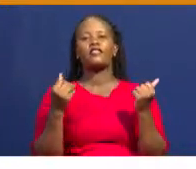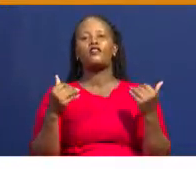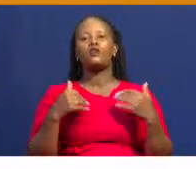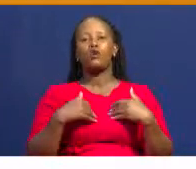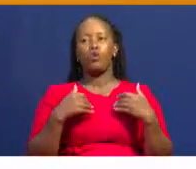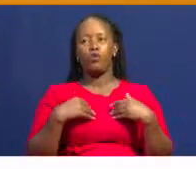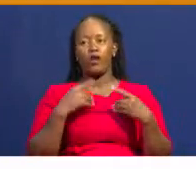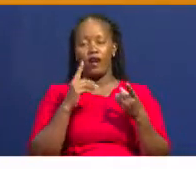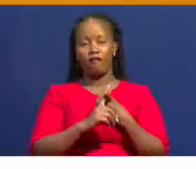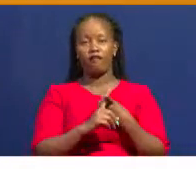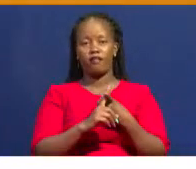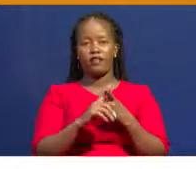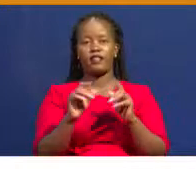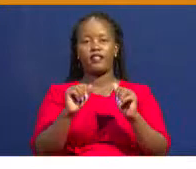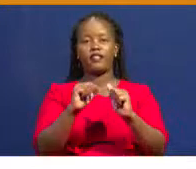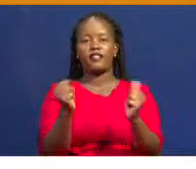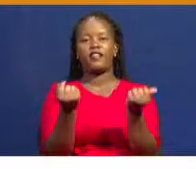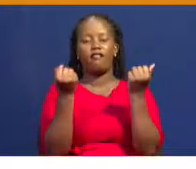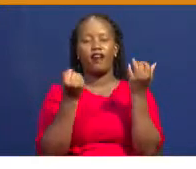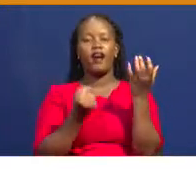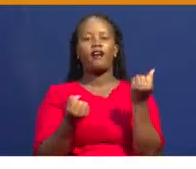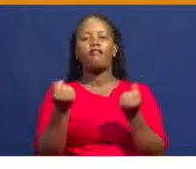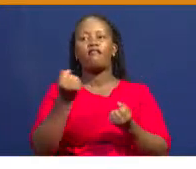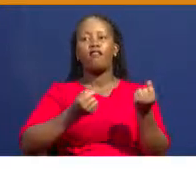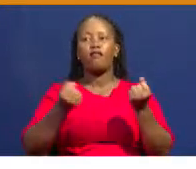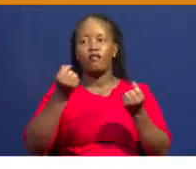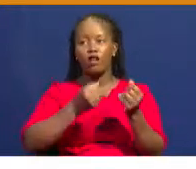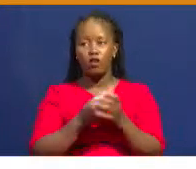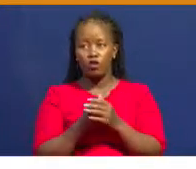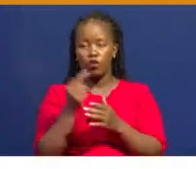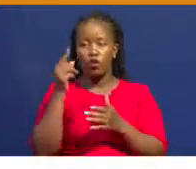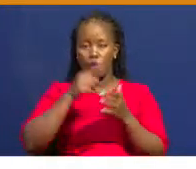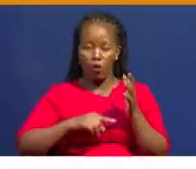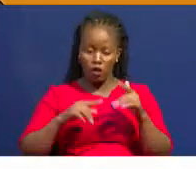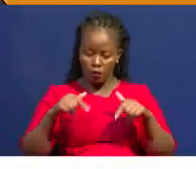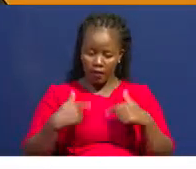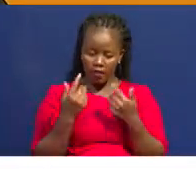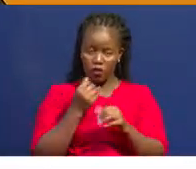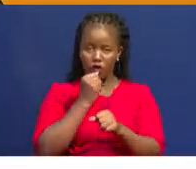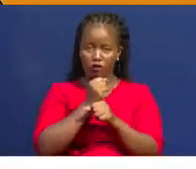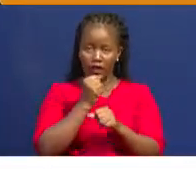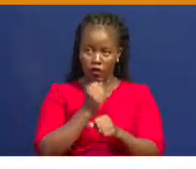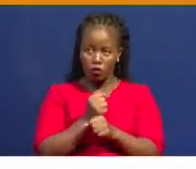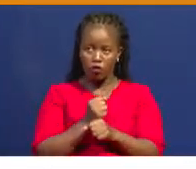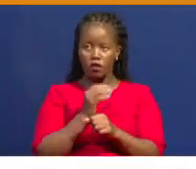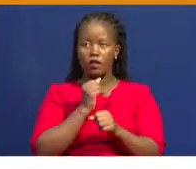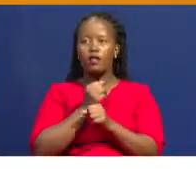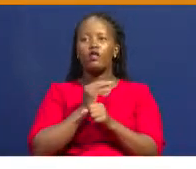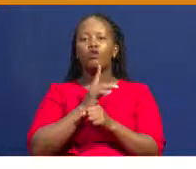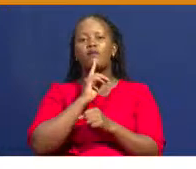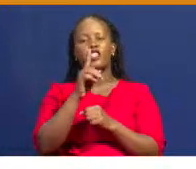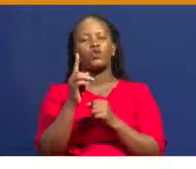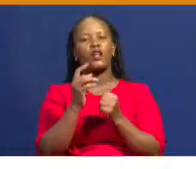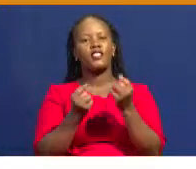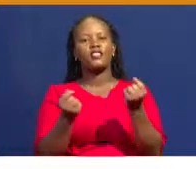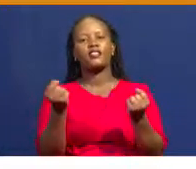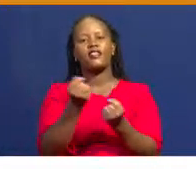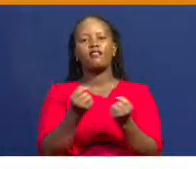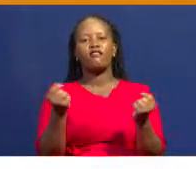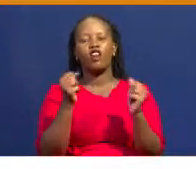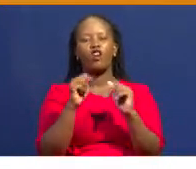safer vehicles. And that is what I do to ensure that the vehicles are safer. What does that mean?